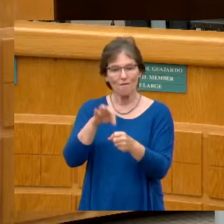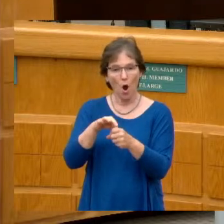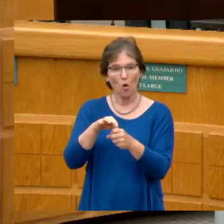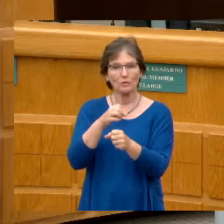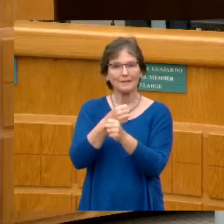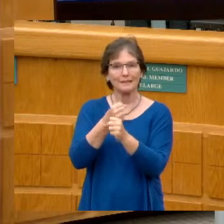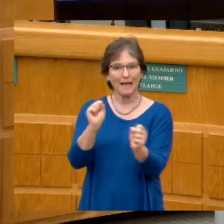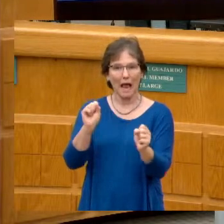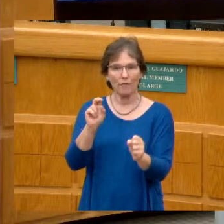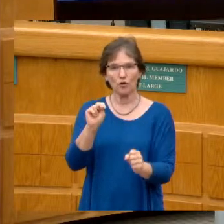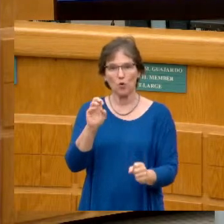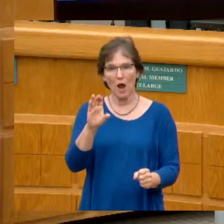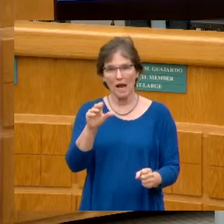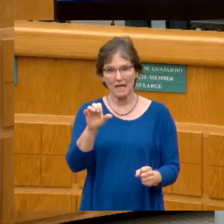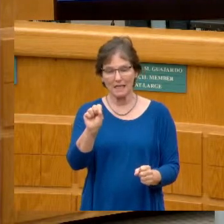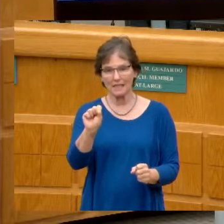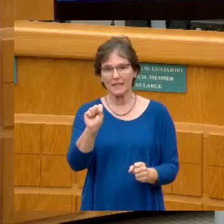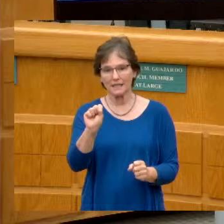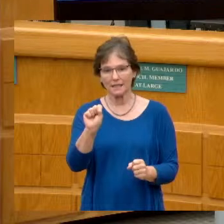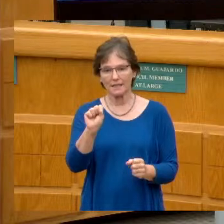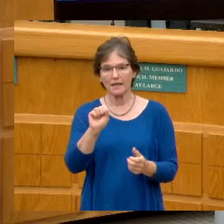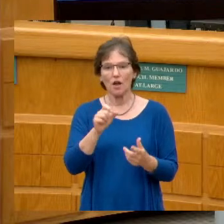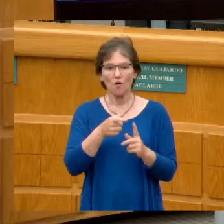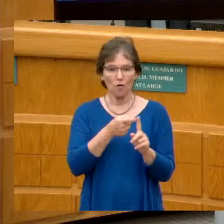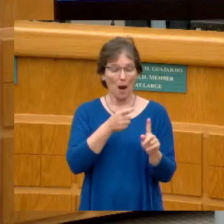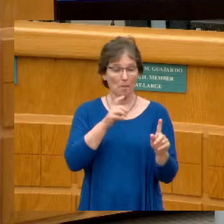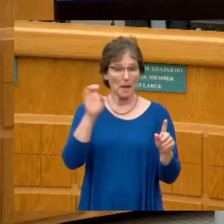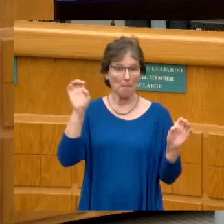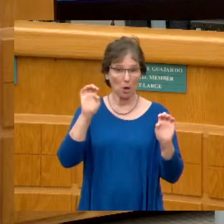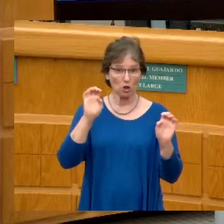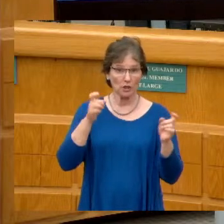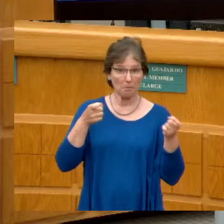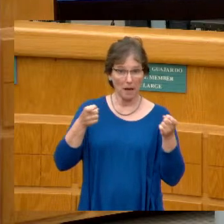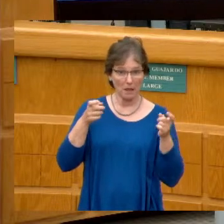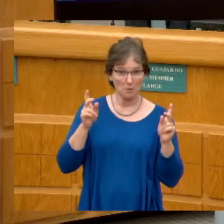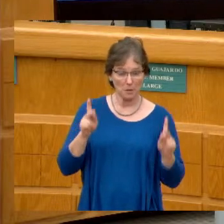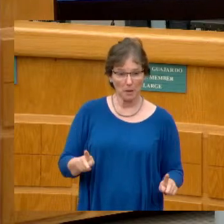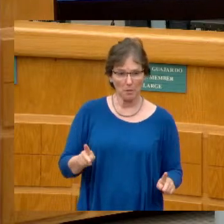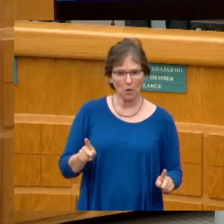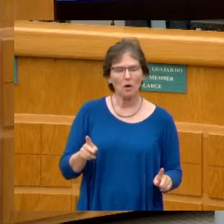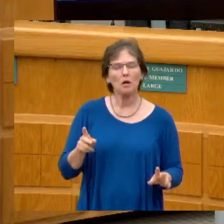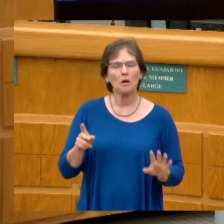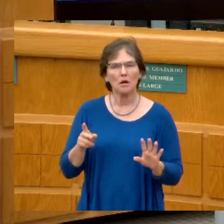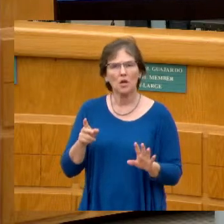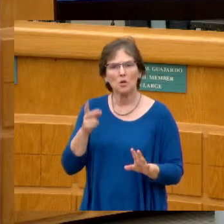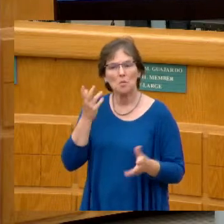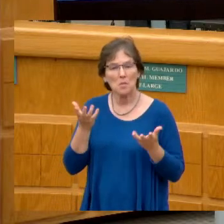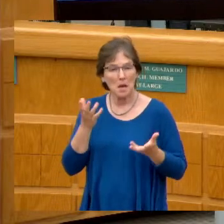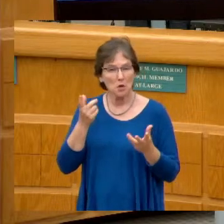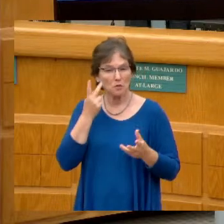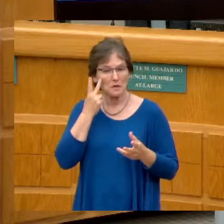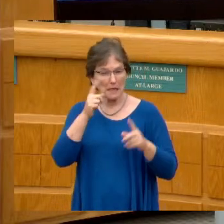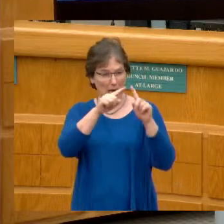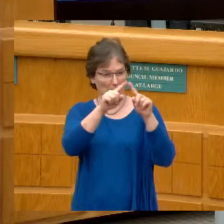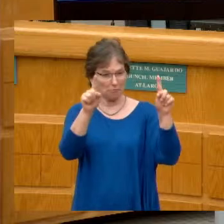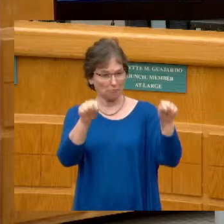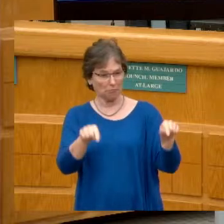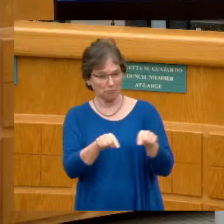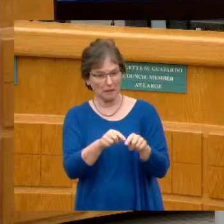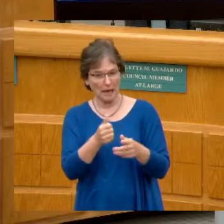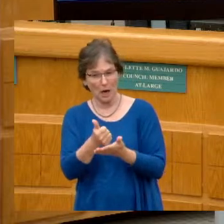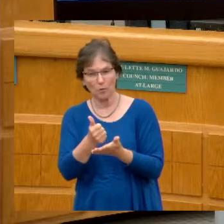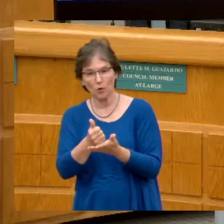the stillness of the night and that we have very low numbers all the way through the end of the year.